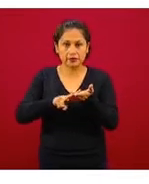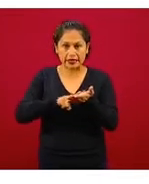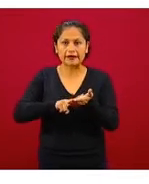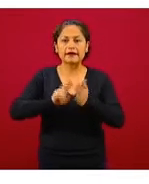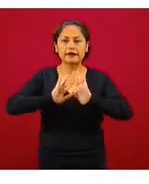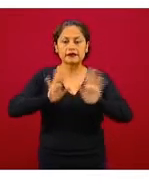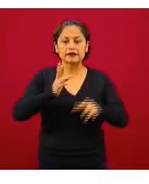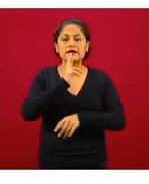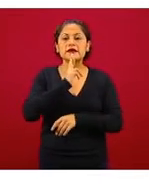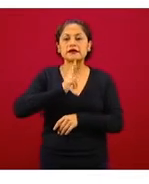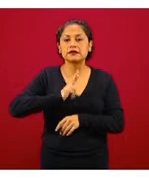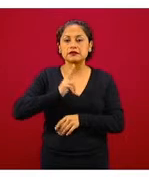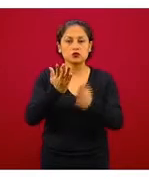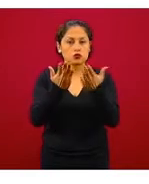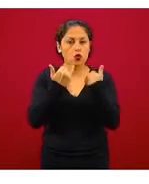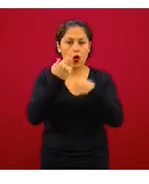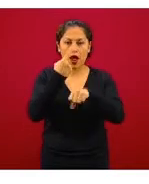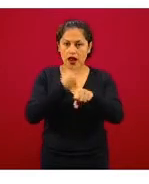have